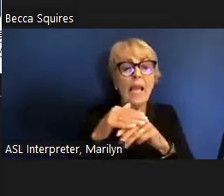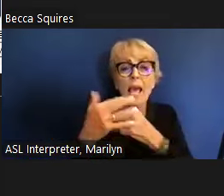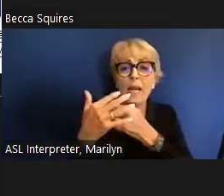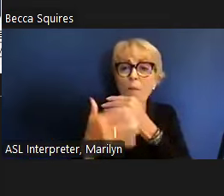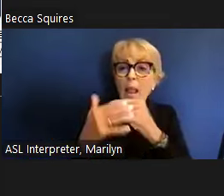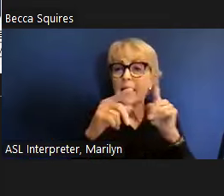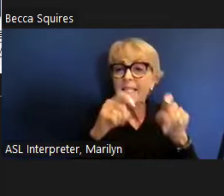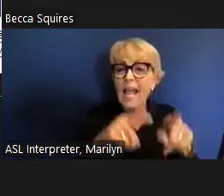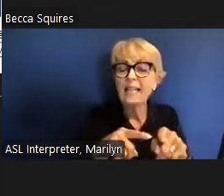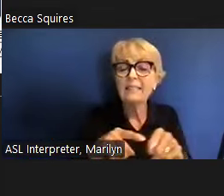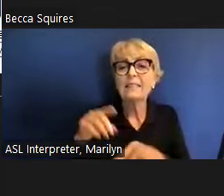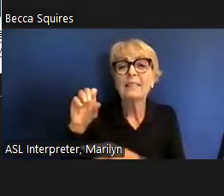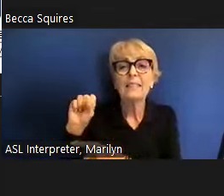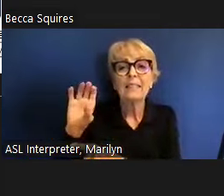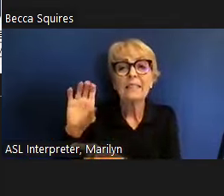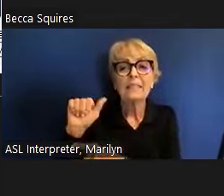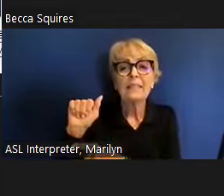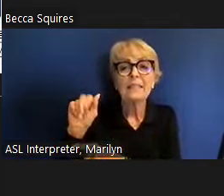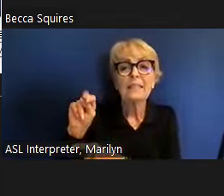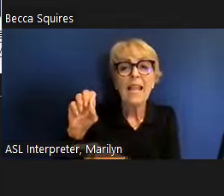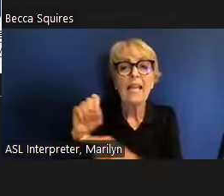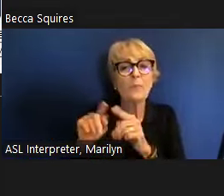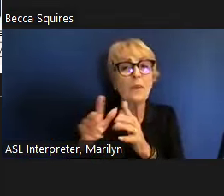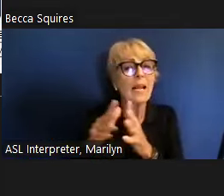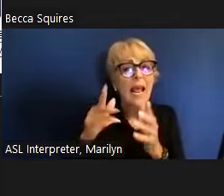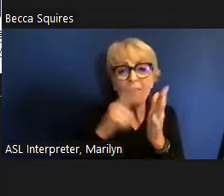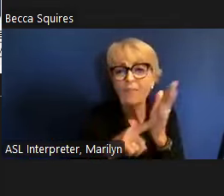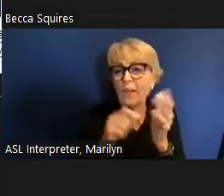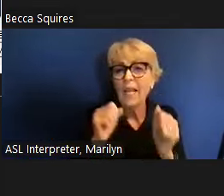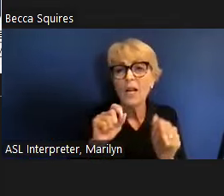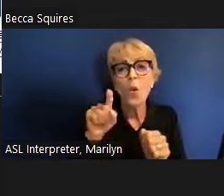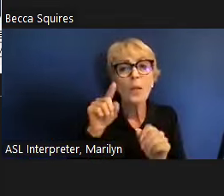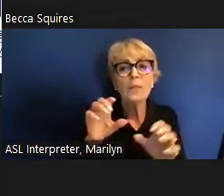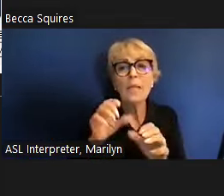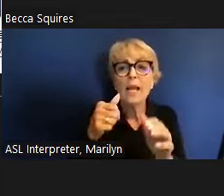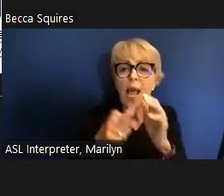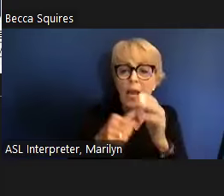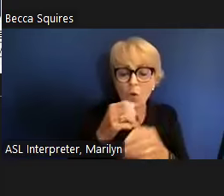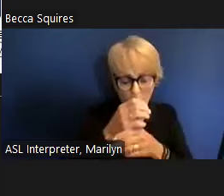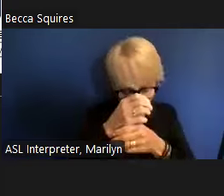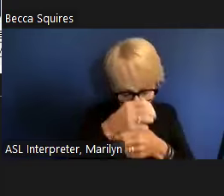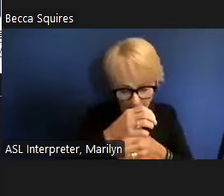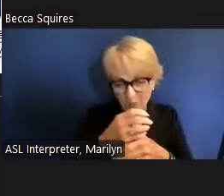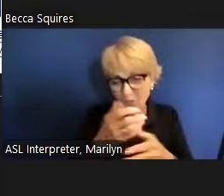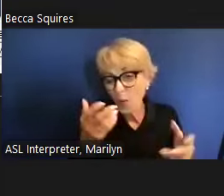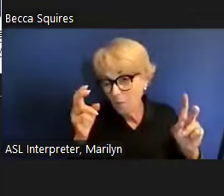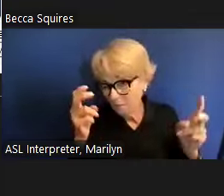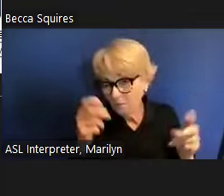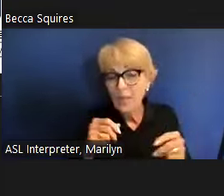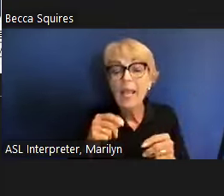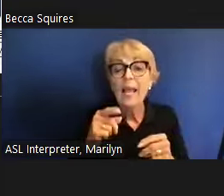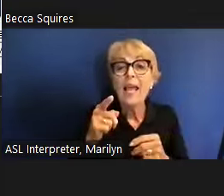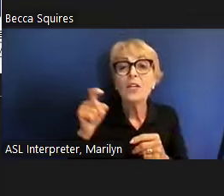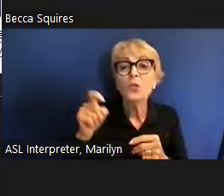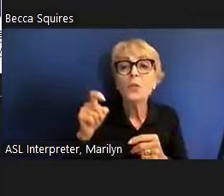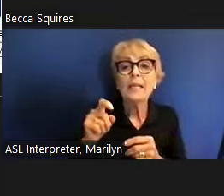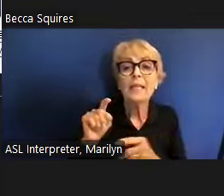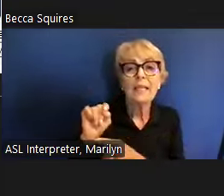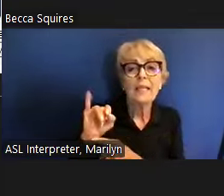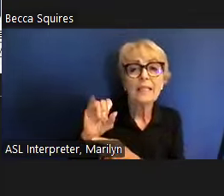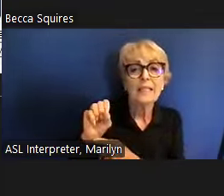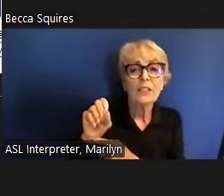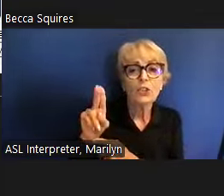there's a lot of investigation that can only be done, under the microscope, so to speak. And there you need tissue.